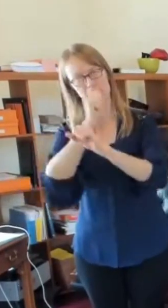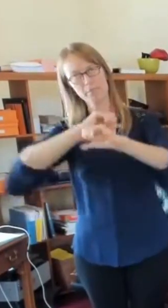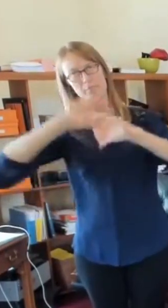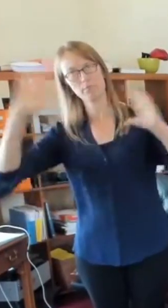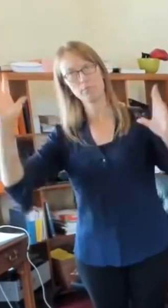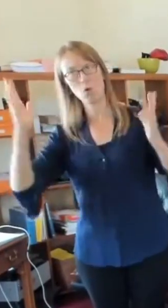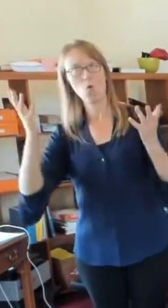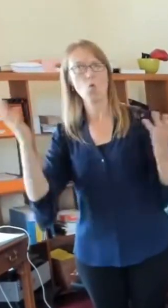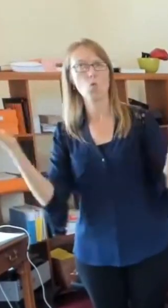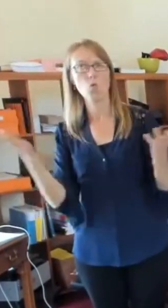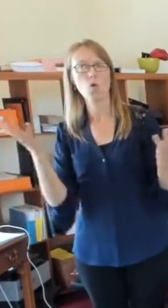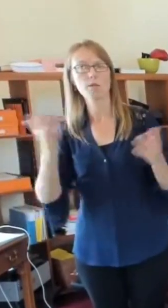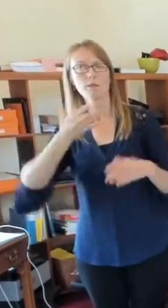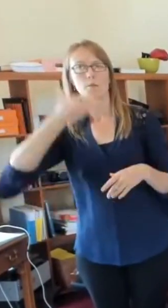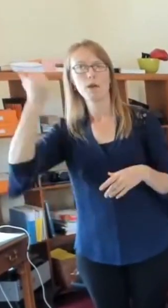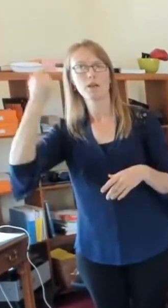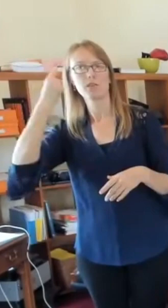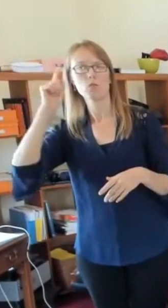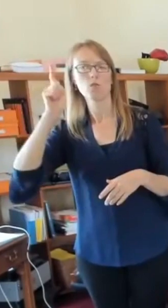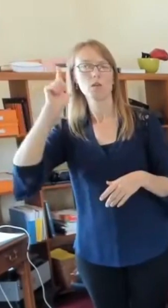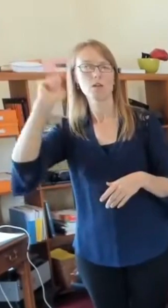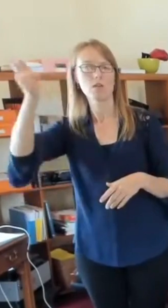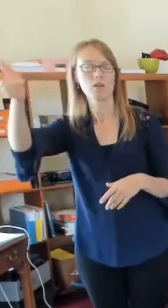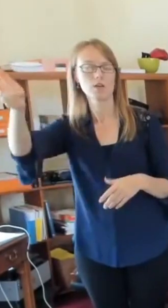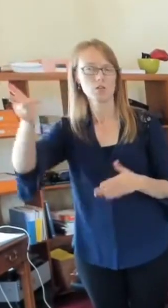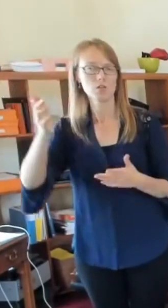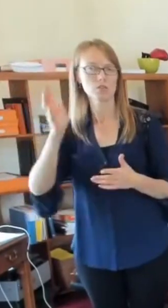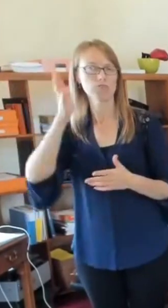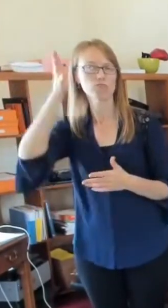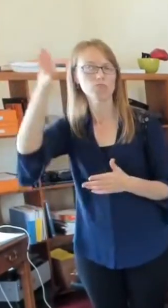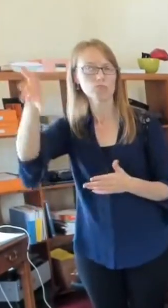what is right for these streets that are in the downtown area.